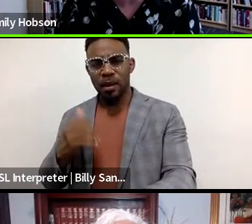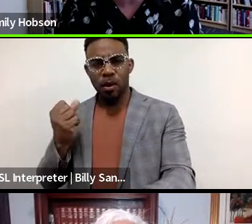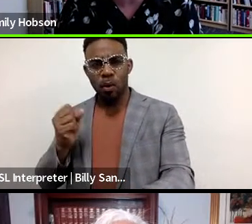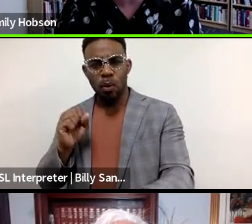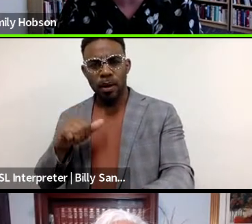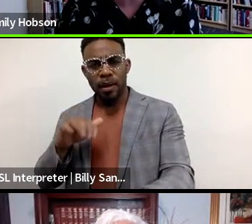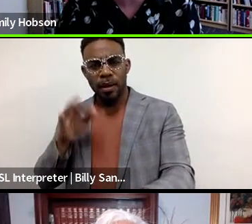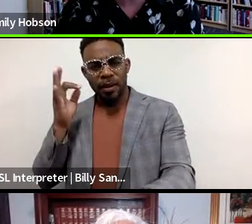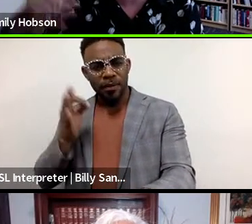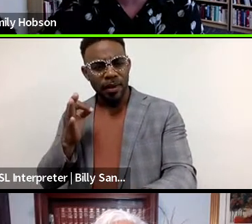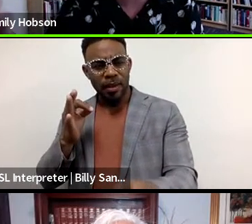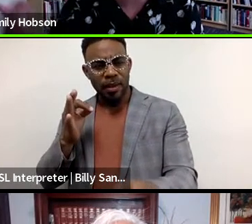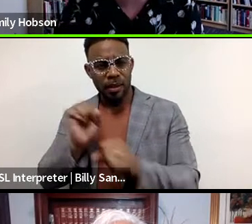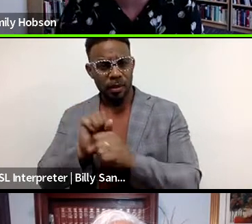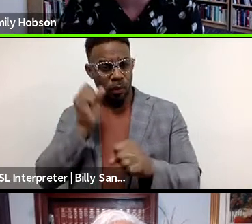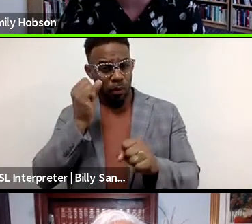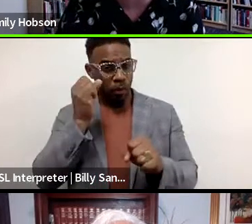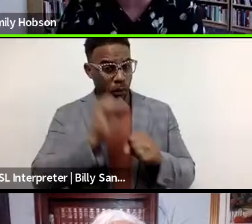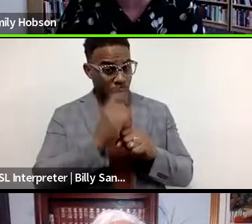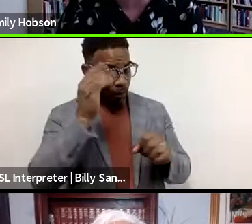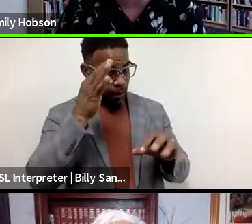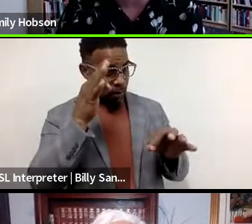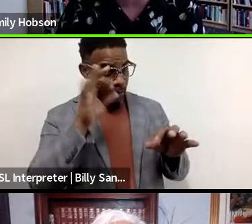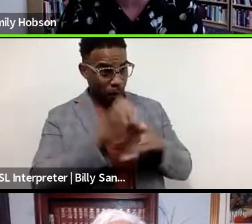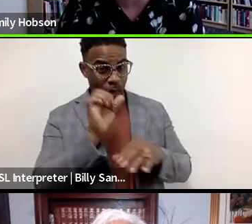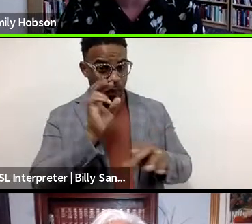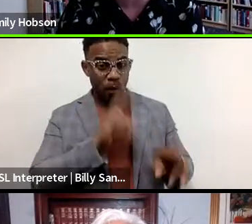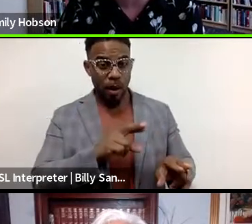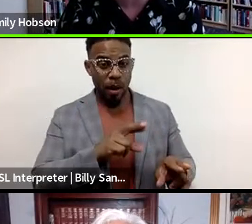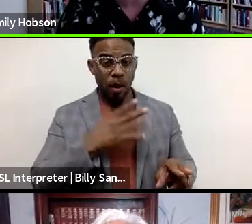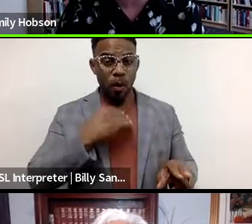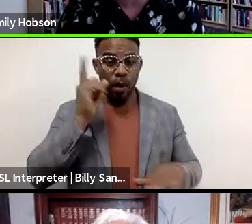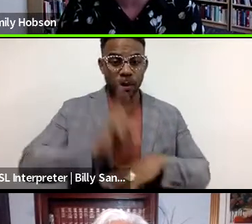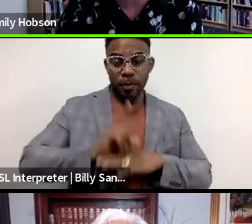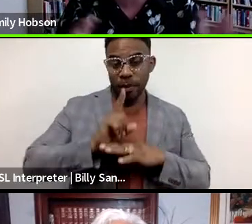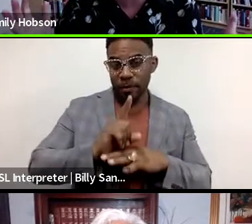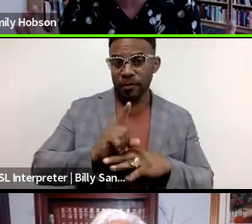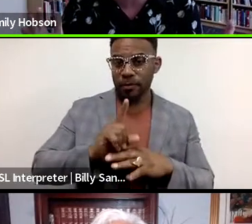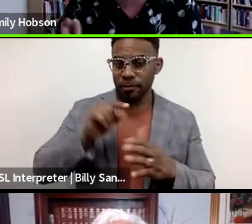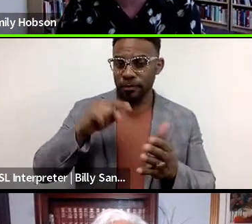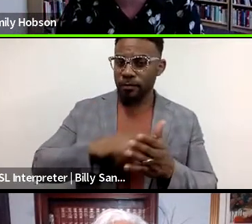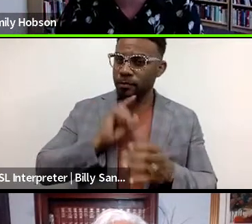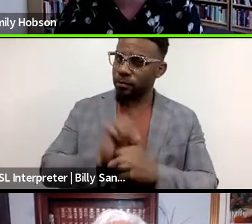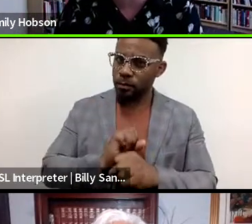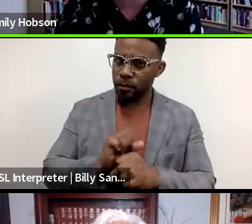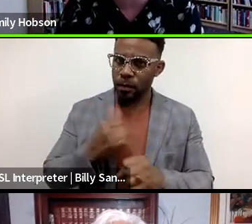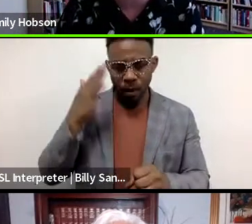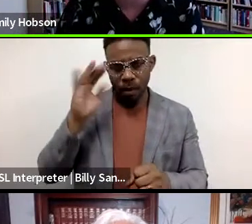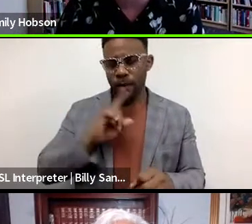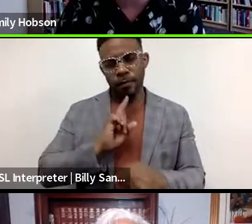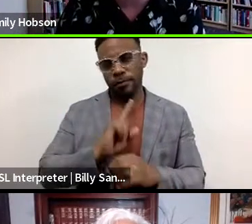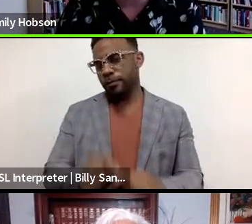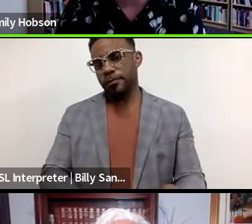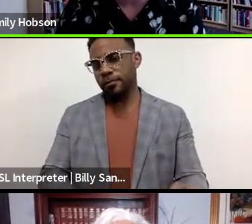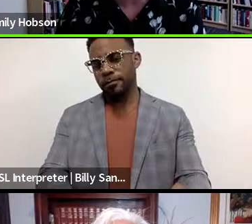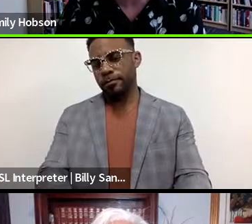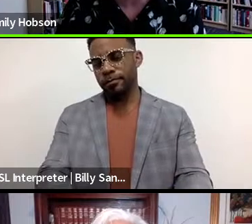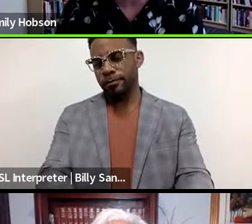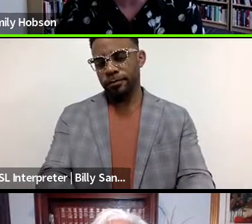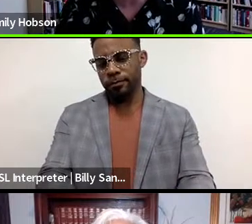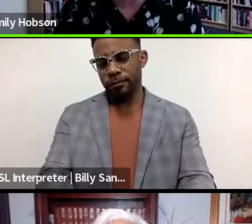in faith is to work for the forces of reaction and white supremacy, because absolutely we know that that's not true.